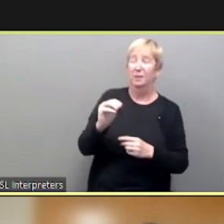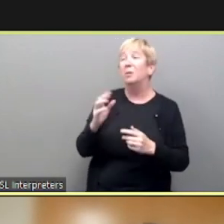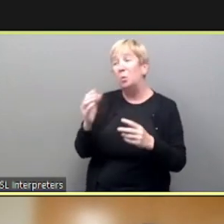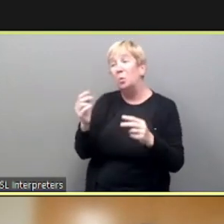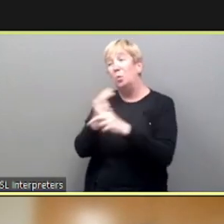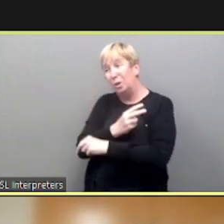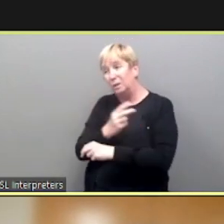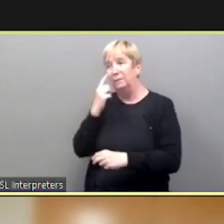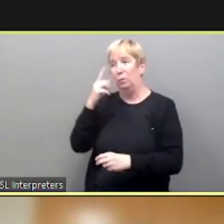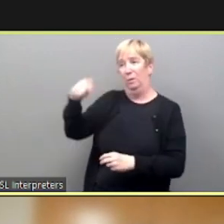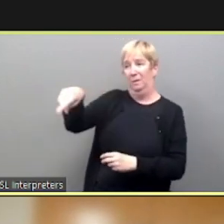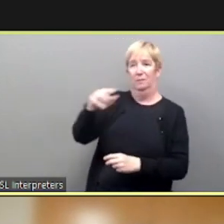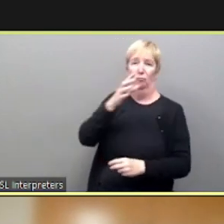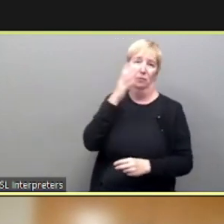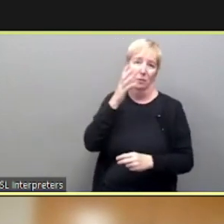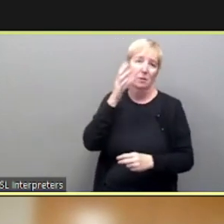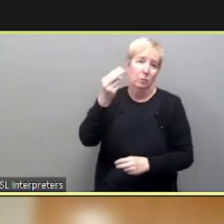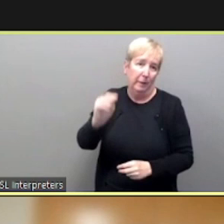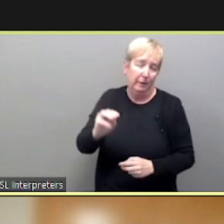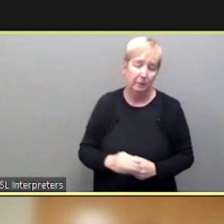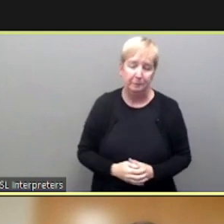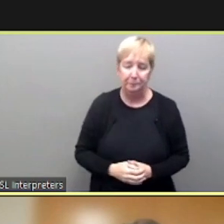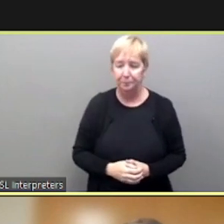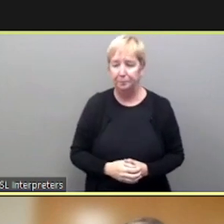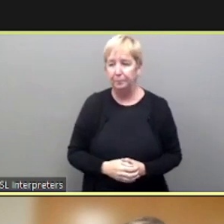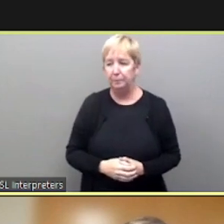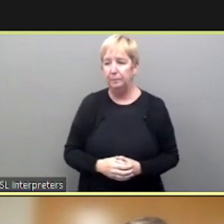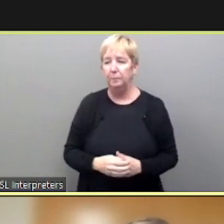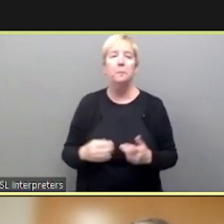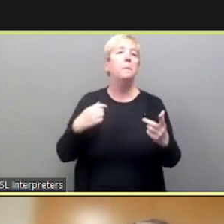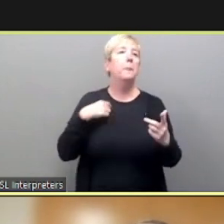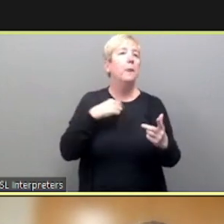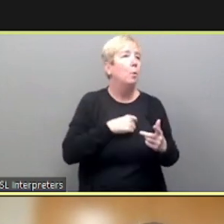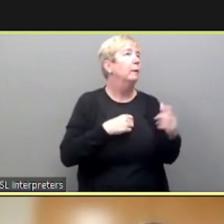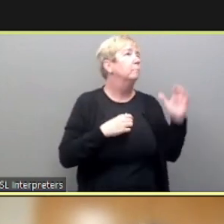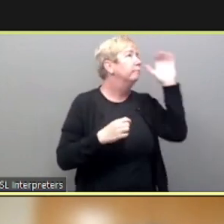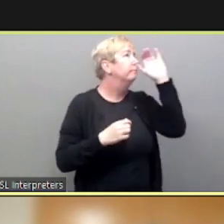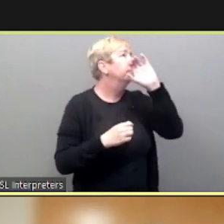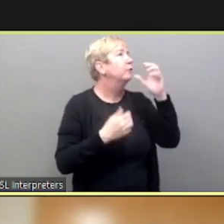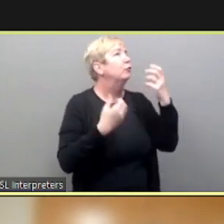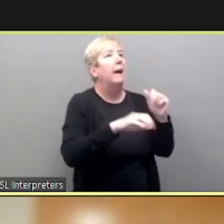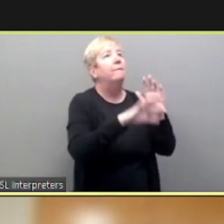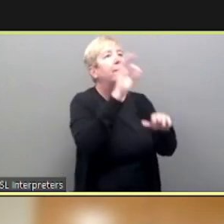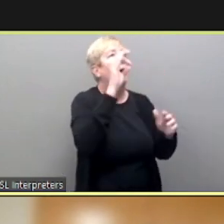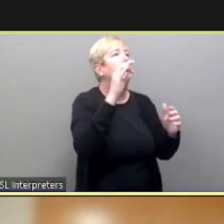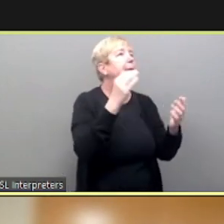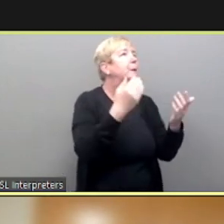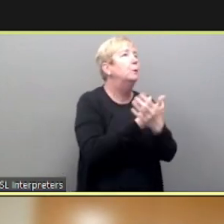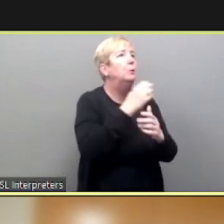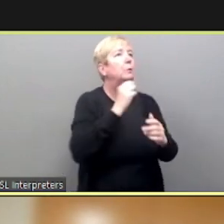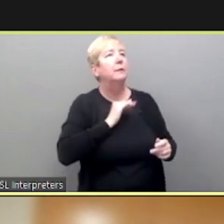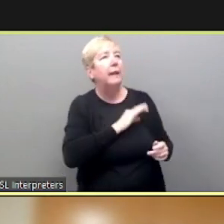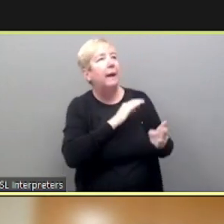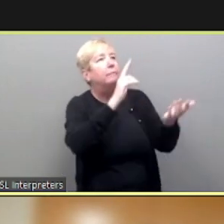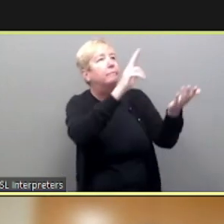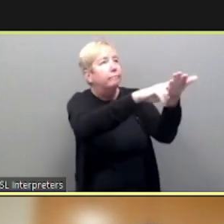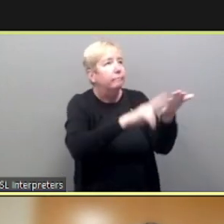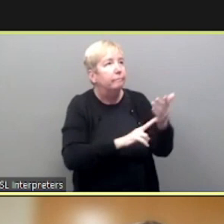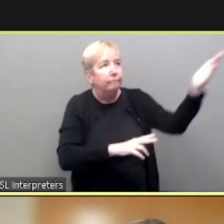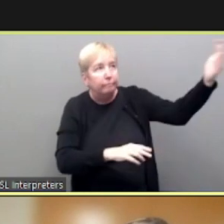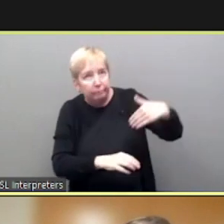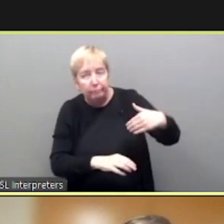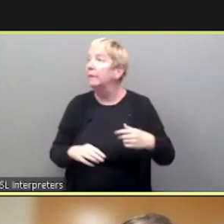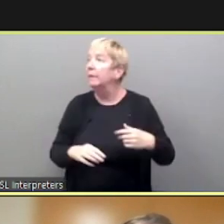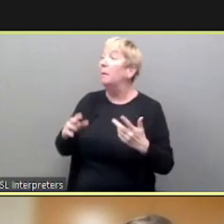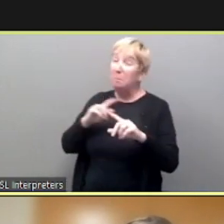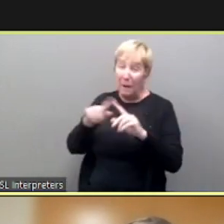Mexico. We are all working to bring in contract labor, and unfortunately, we're all competing